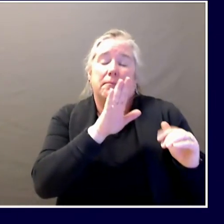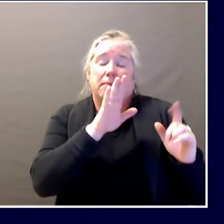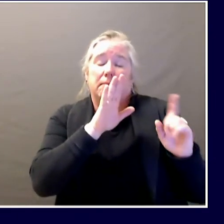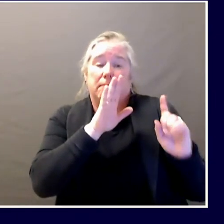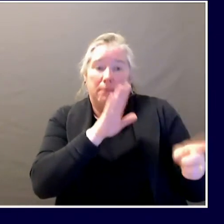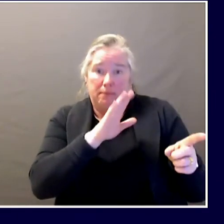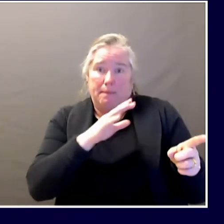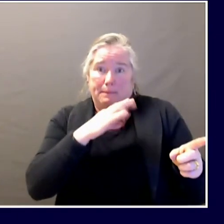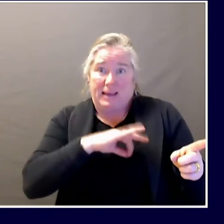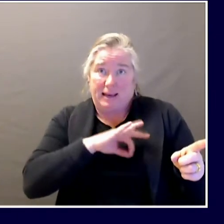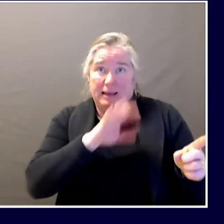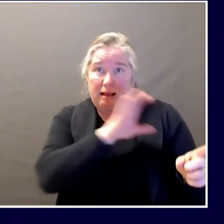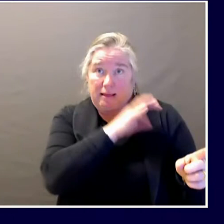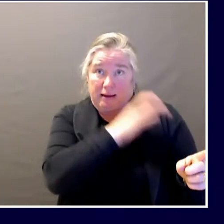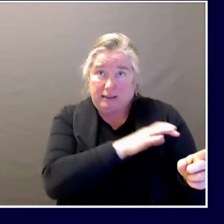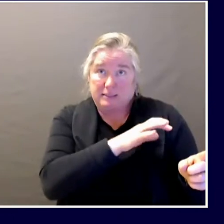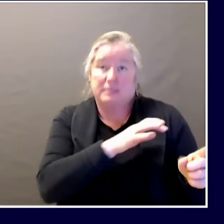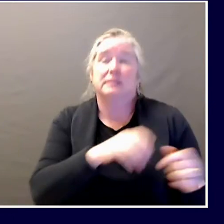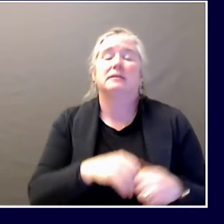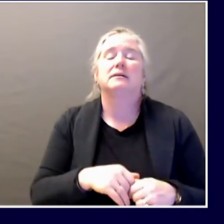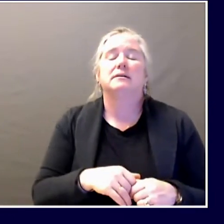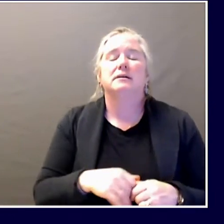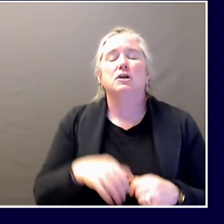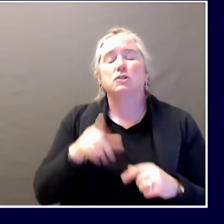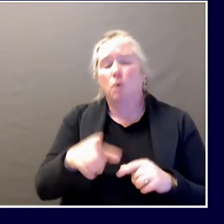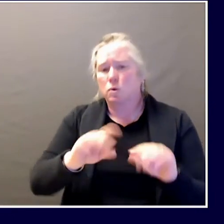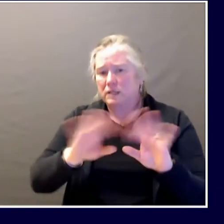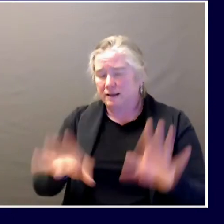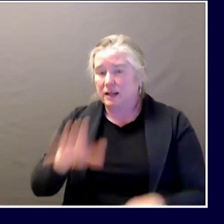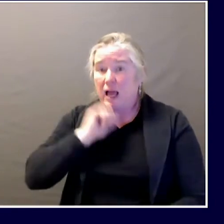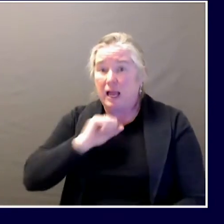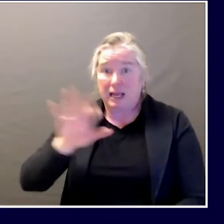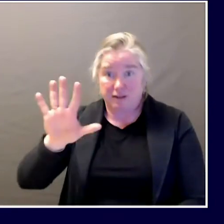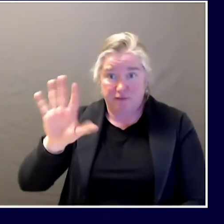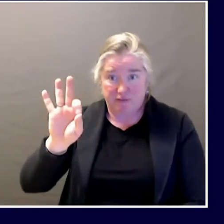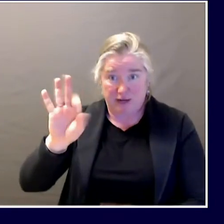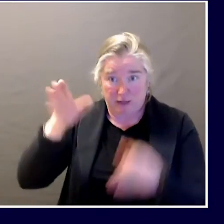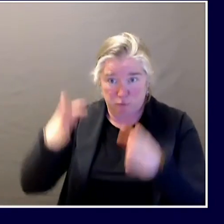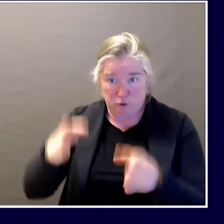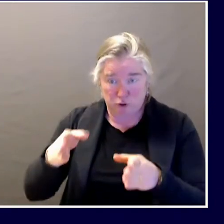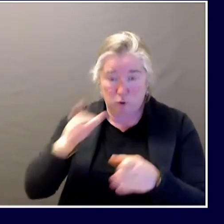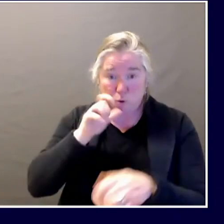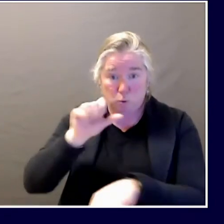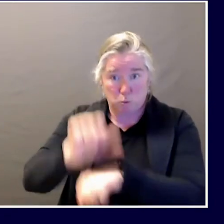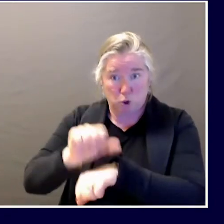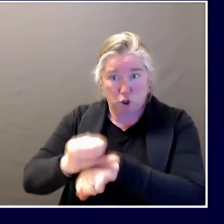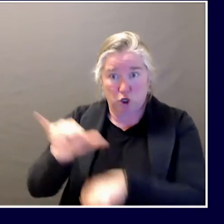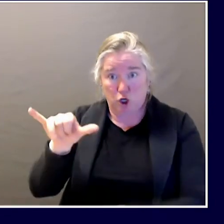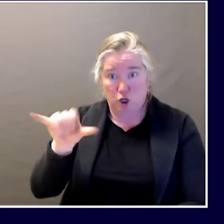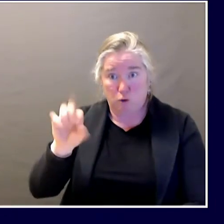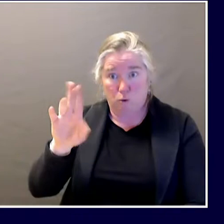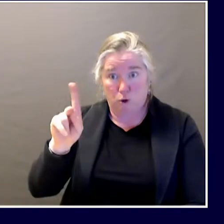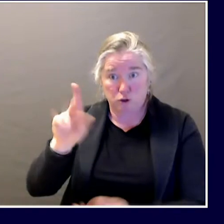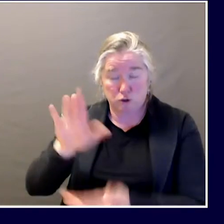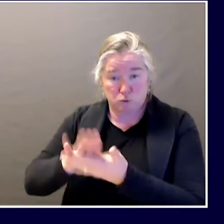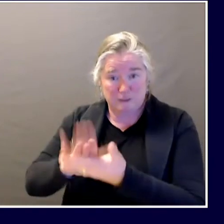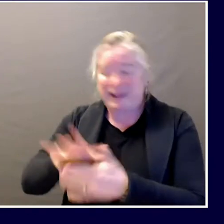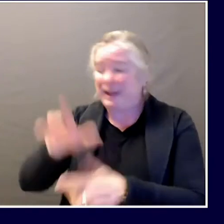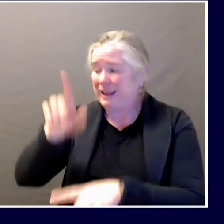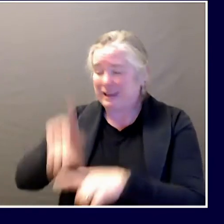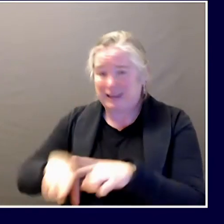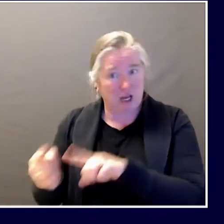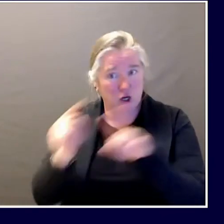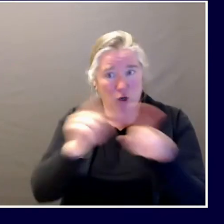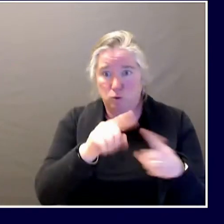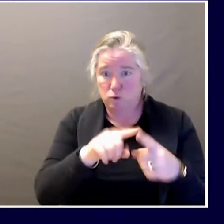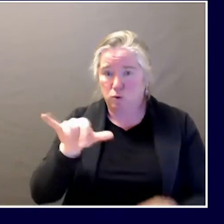So would it be correct then that a 59-year-old teacher in York can't go to this special clinic at York Hospital, but can go to the